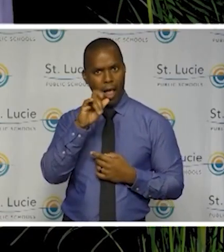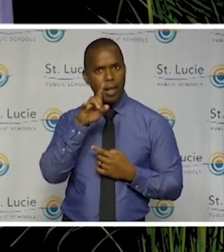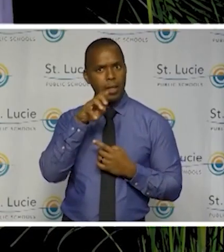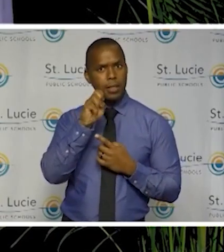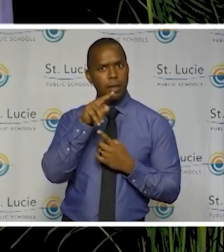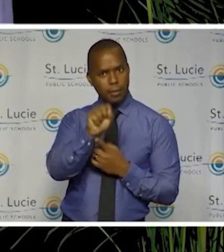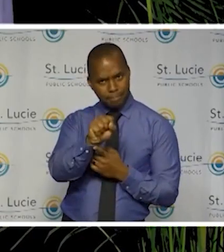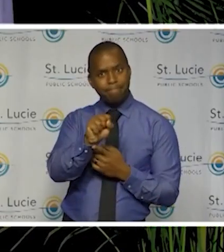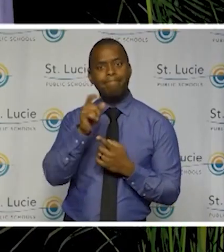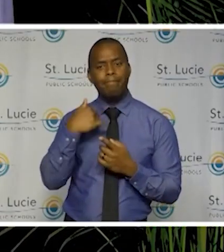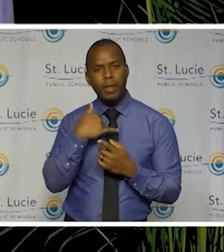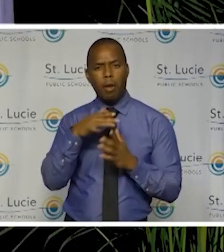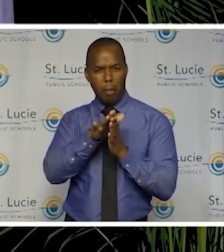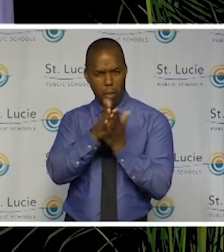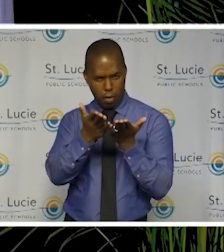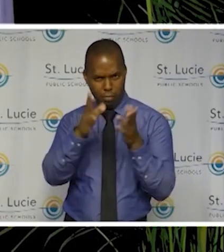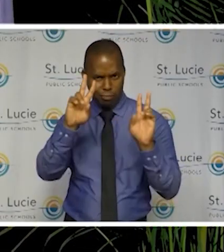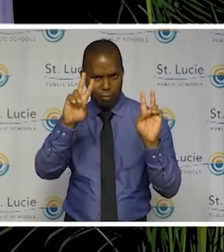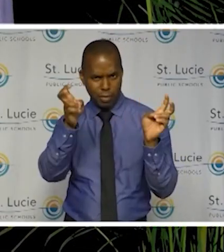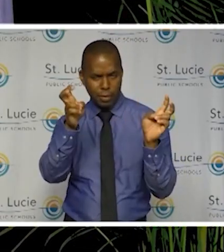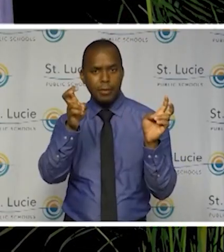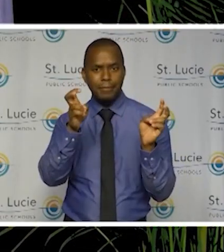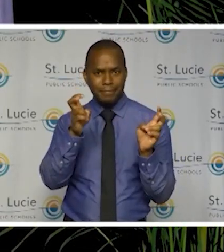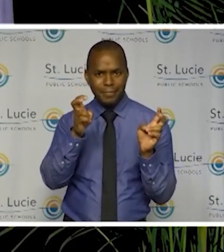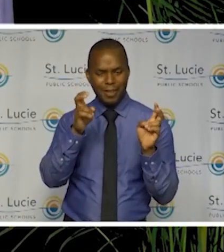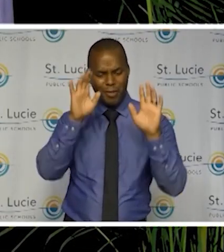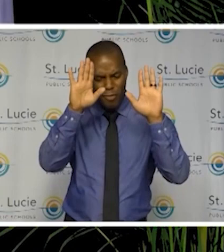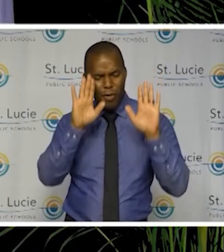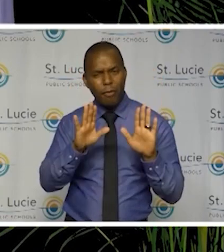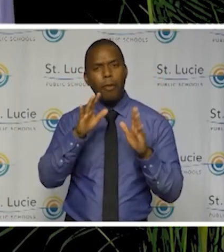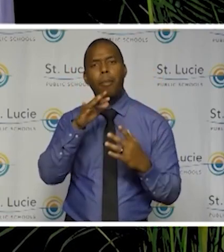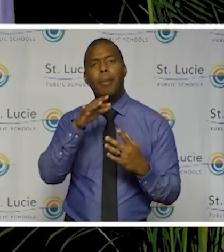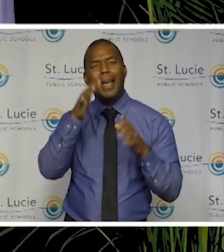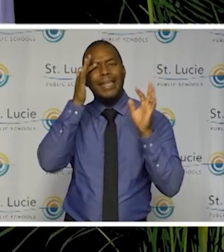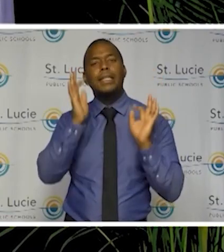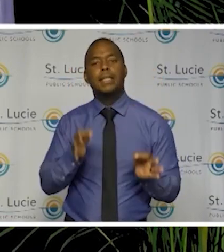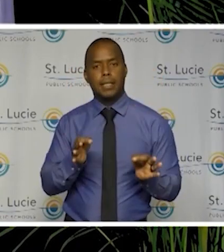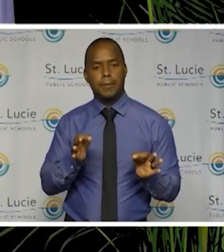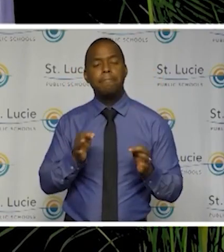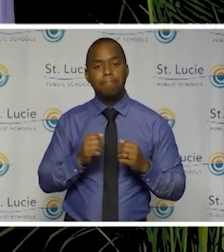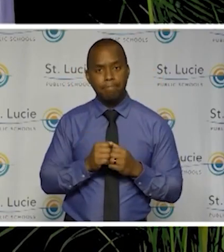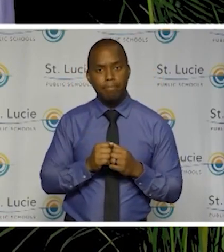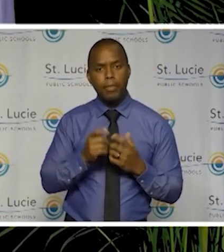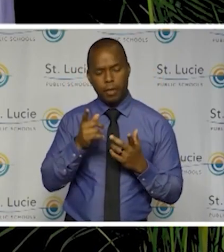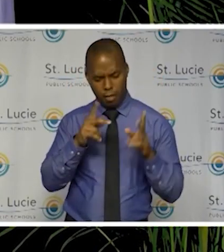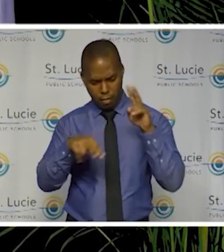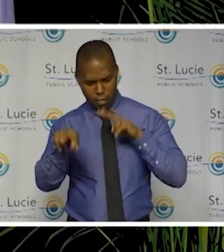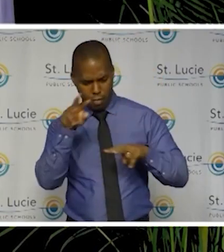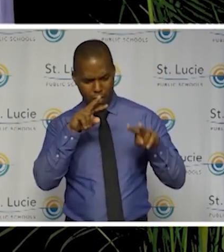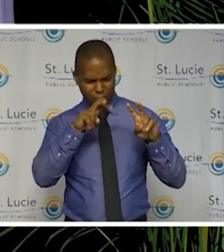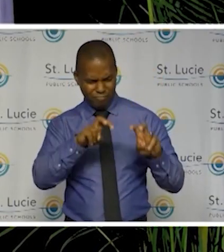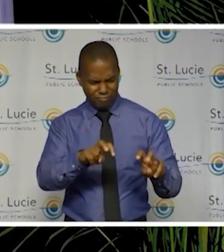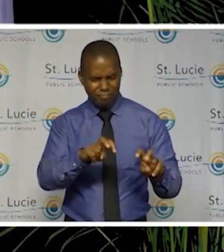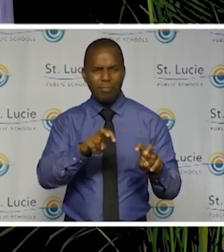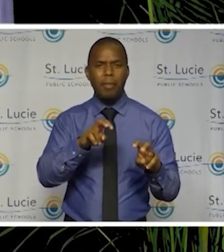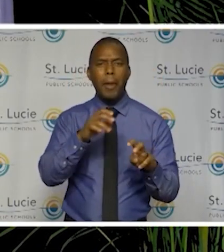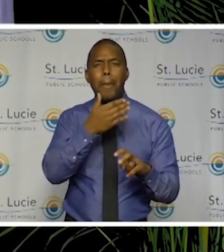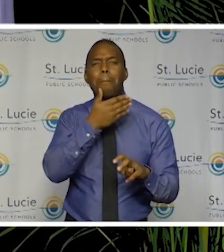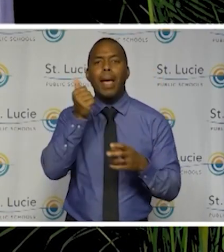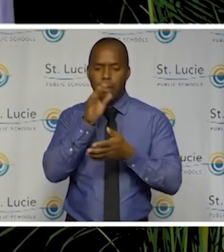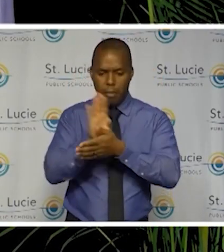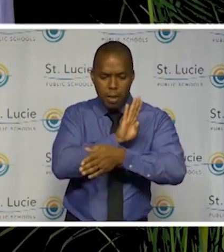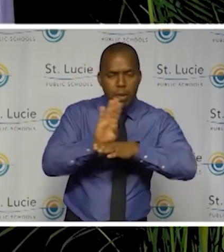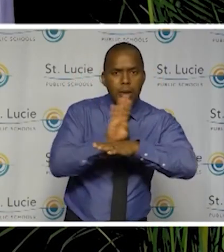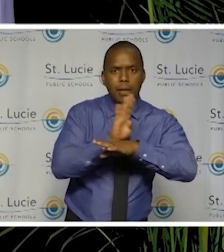Morton Hanson co-authored a book entitled Great by Choice. The authors analyze what makes the world's best companies